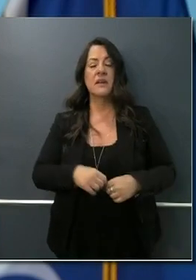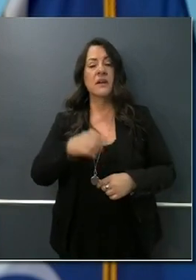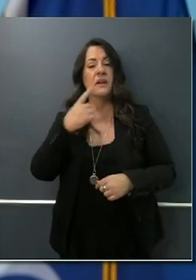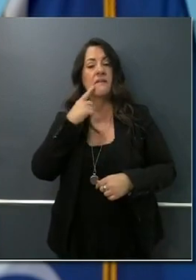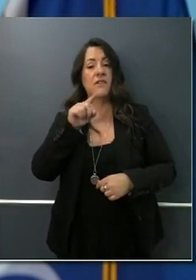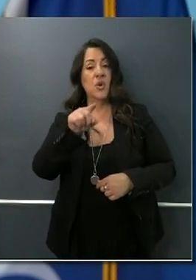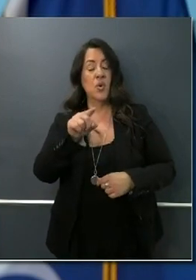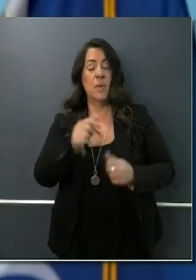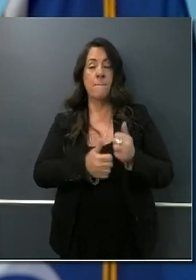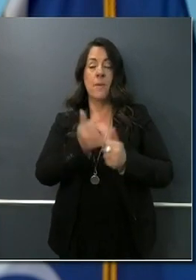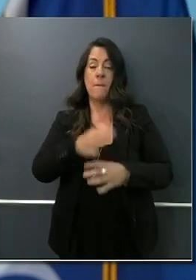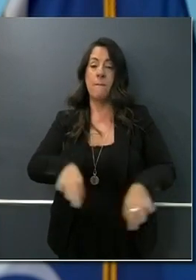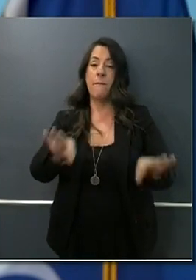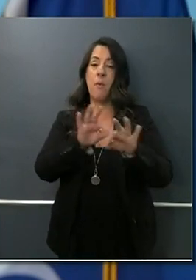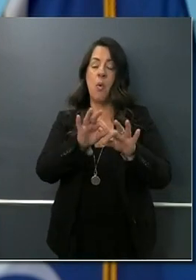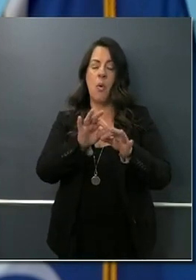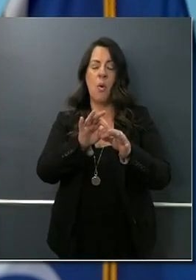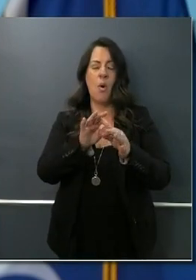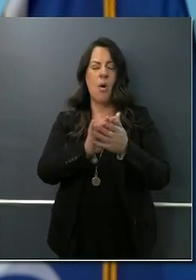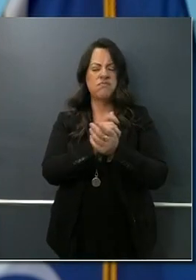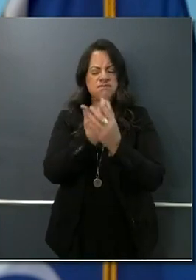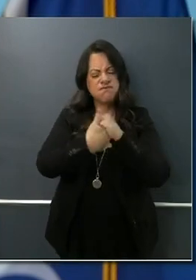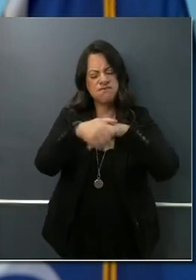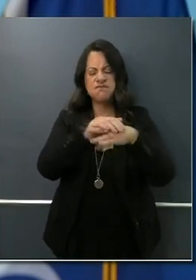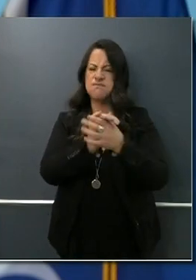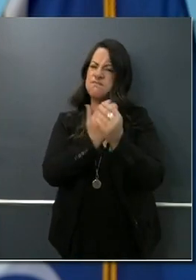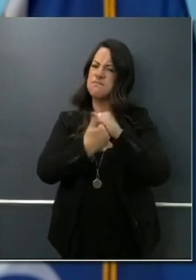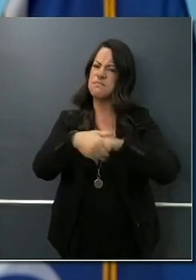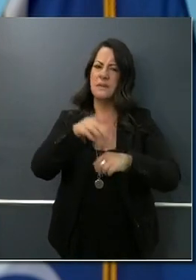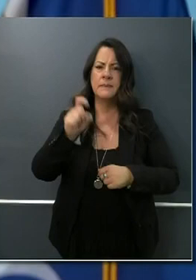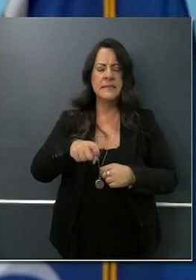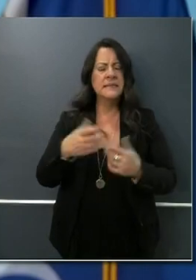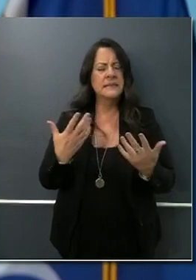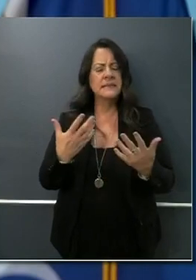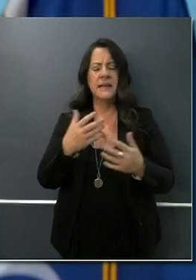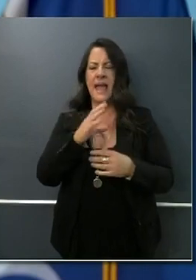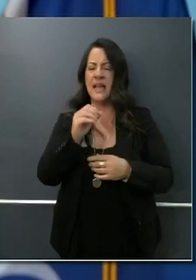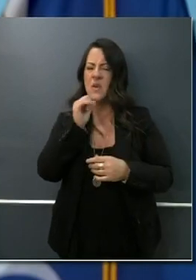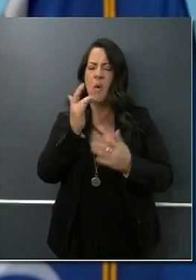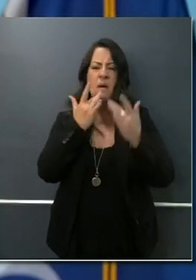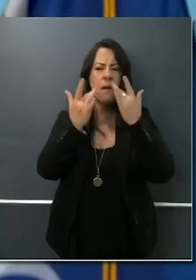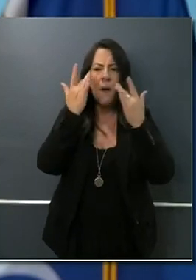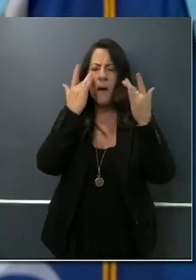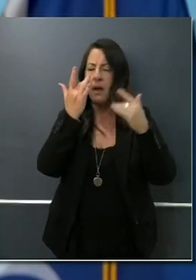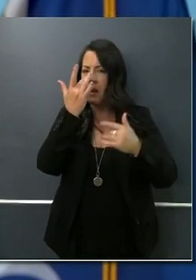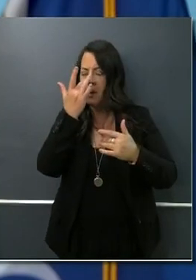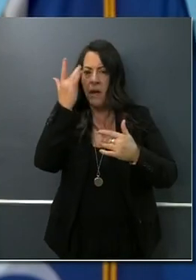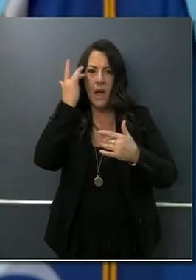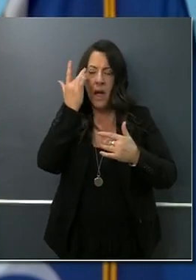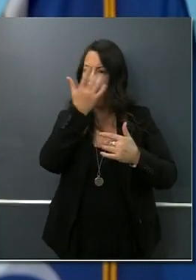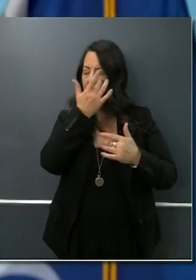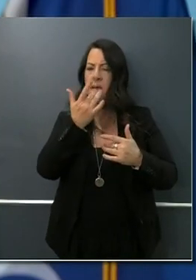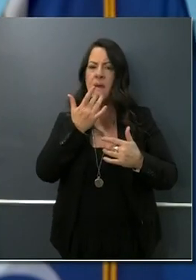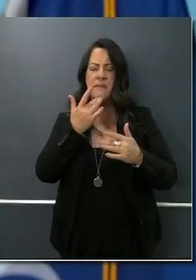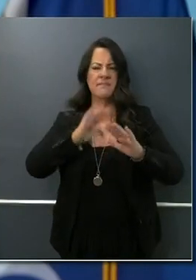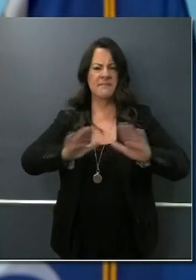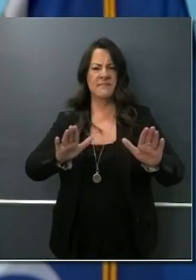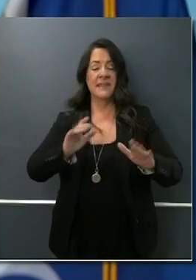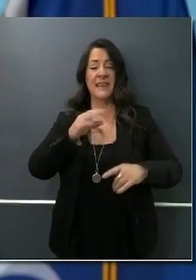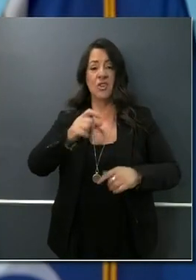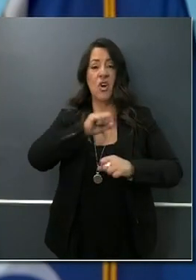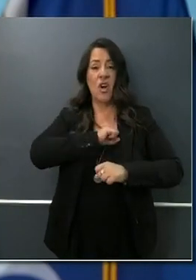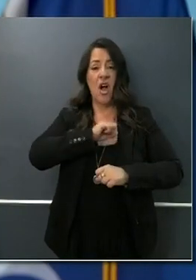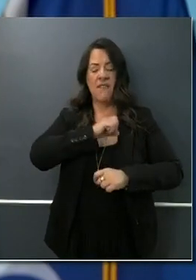frequently. Don't touch your face if you can avoid it, mainly your eyes, mouth, and nose. Make sure you cover your cough.